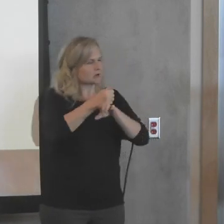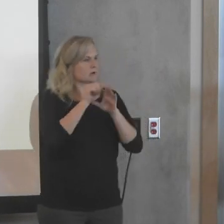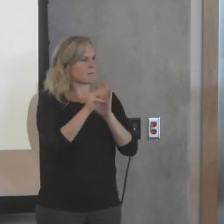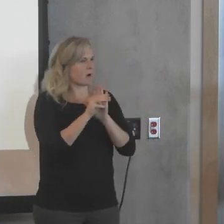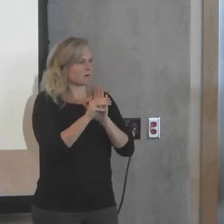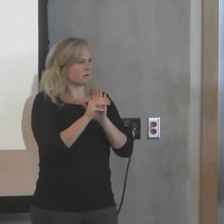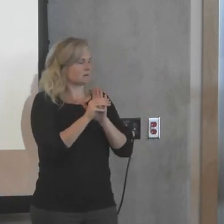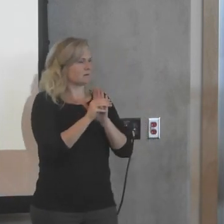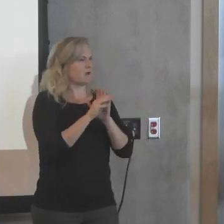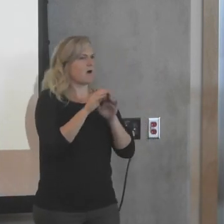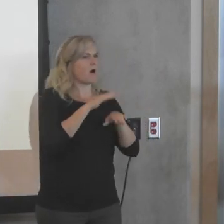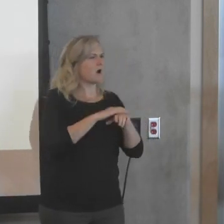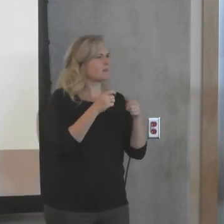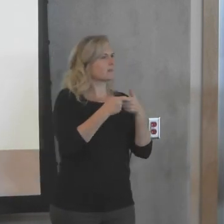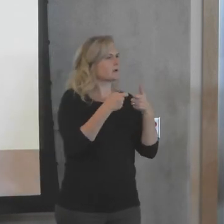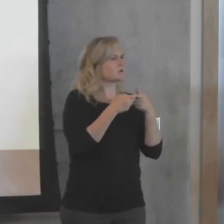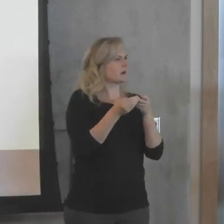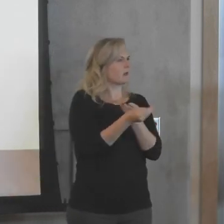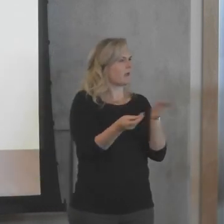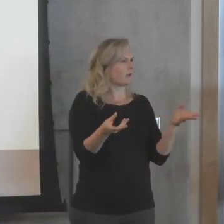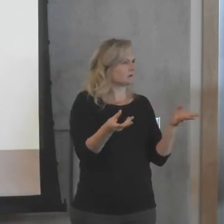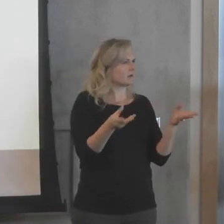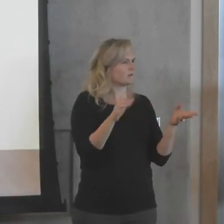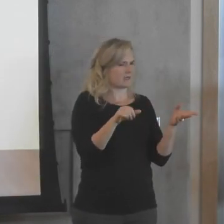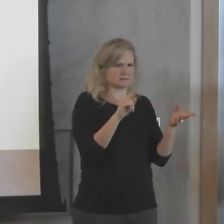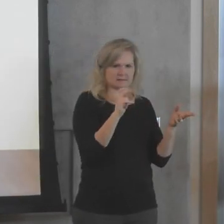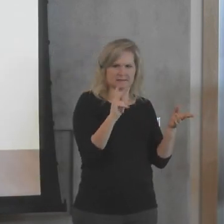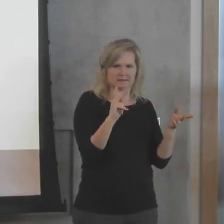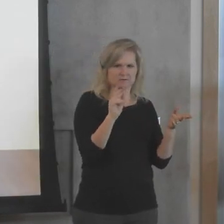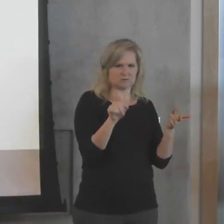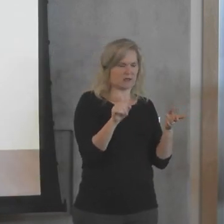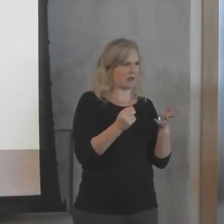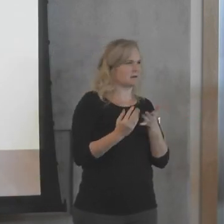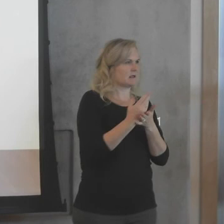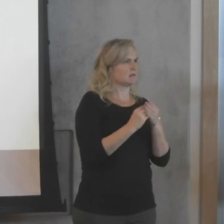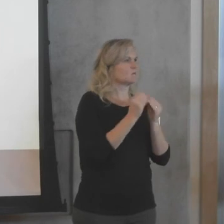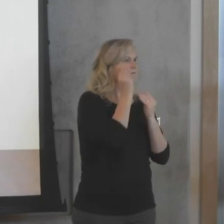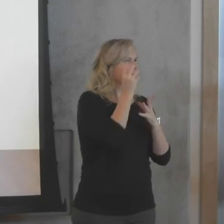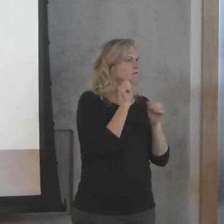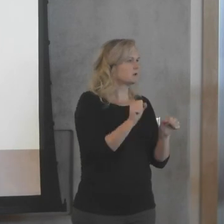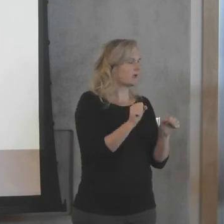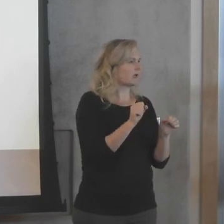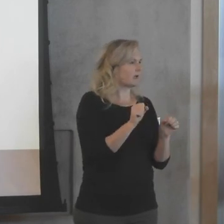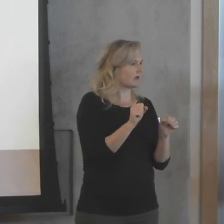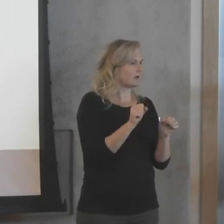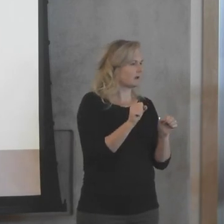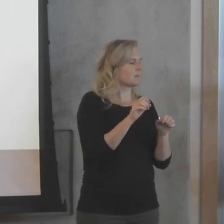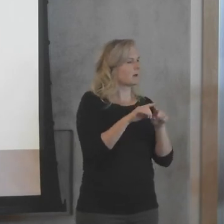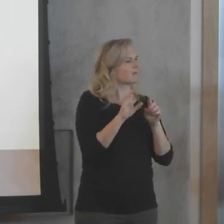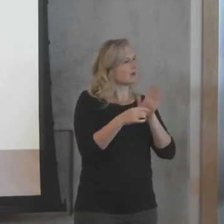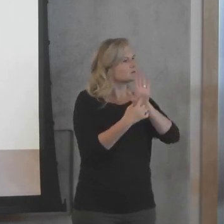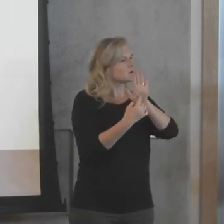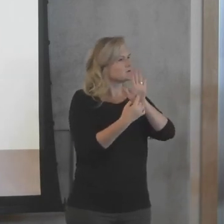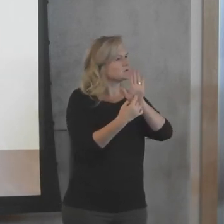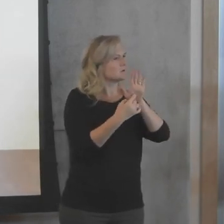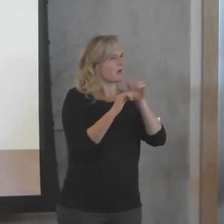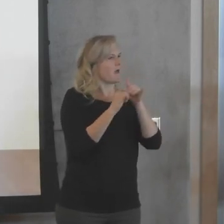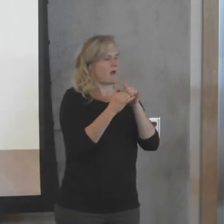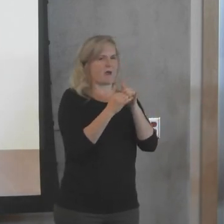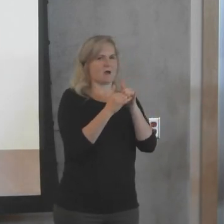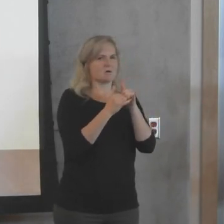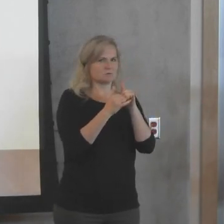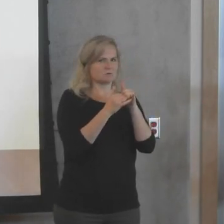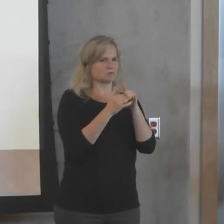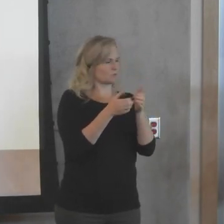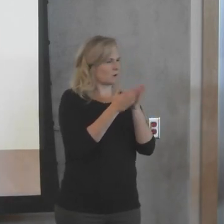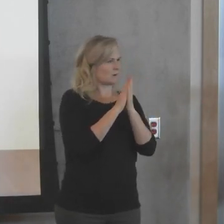electronic handout that we sent to you, we have some links where you can gather some more information and videos to show you how to work on this strategy if you